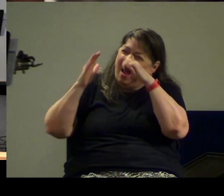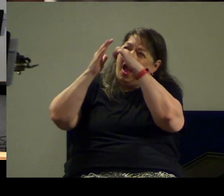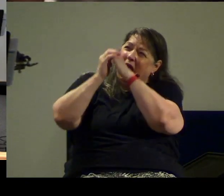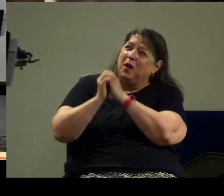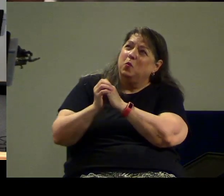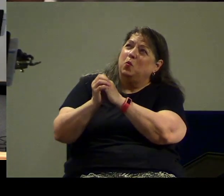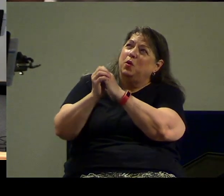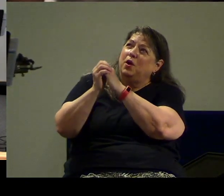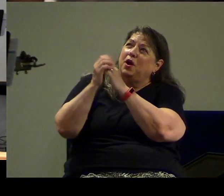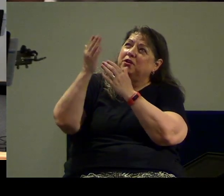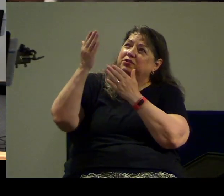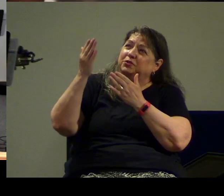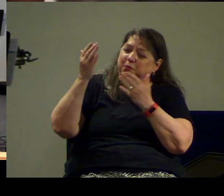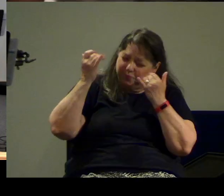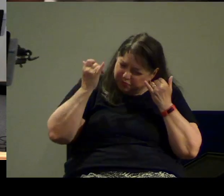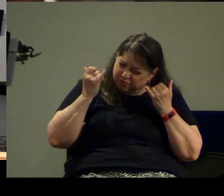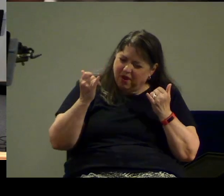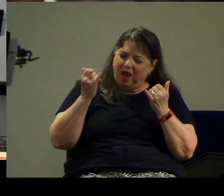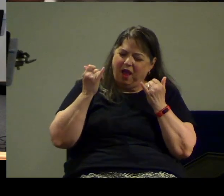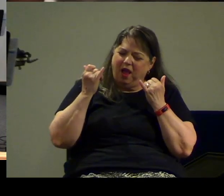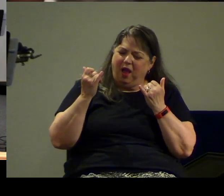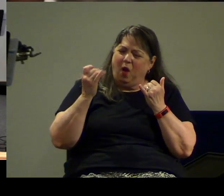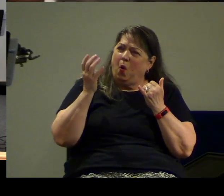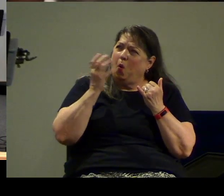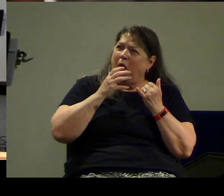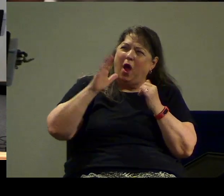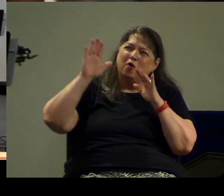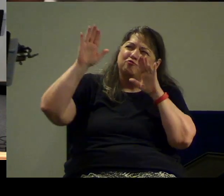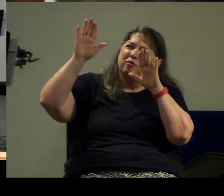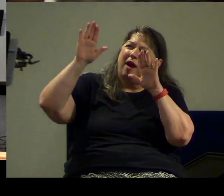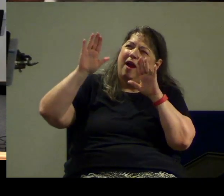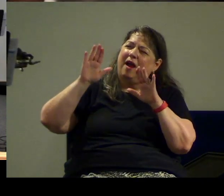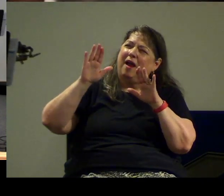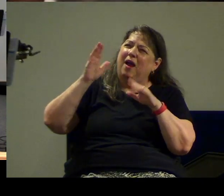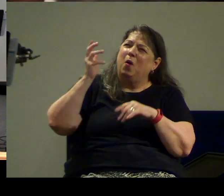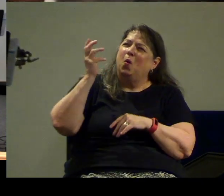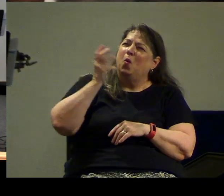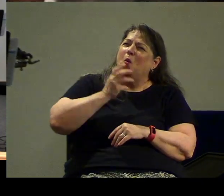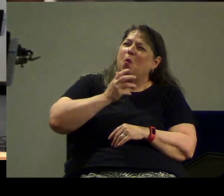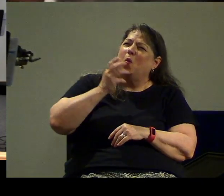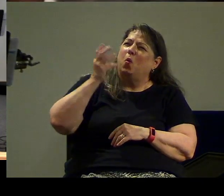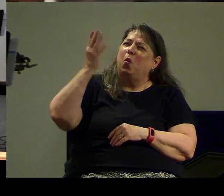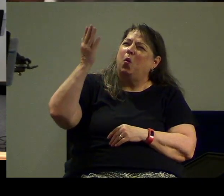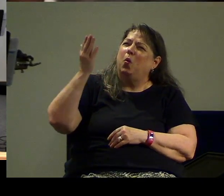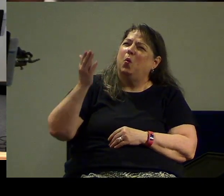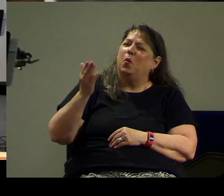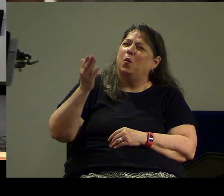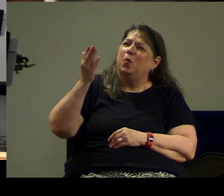Worship him now. How great!